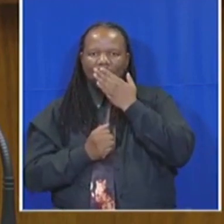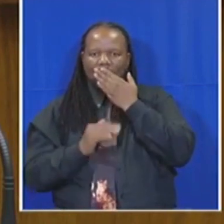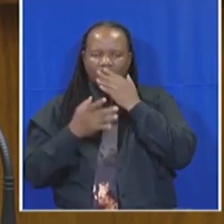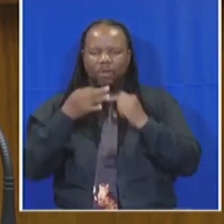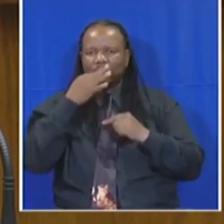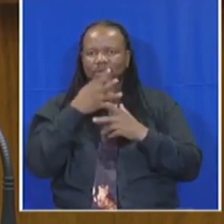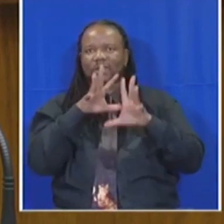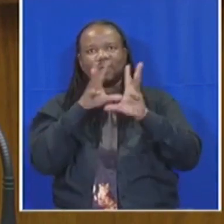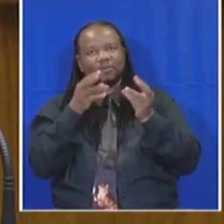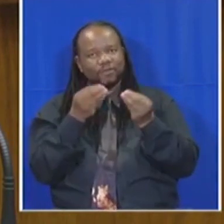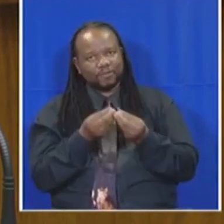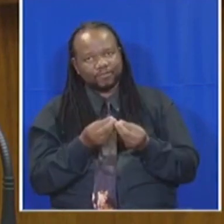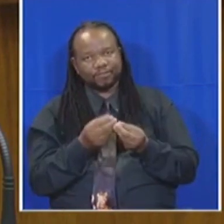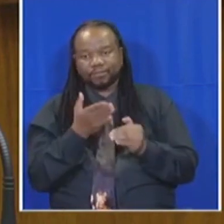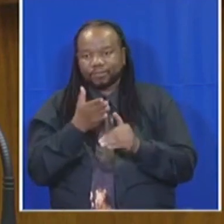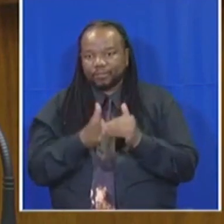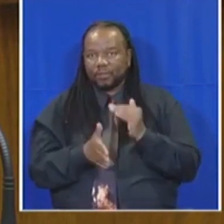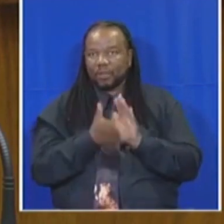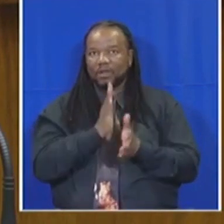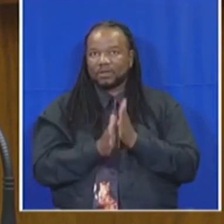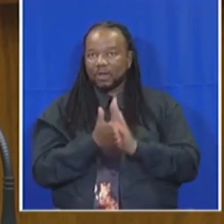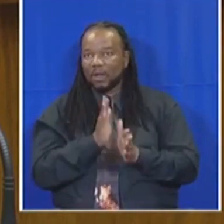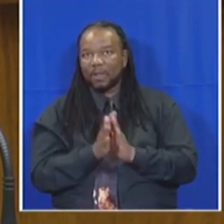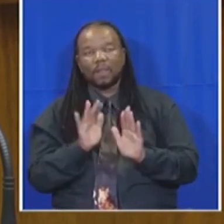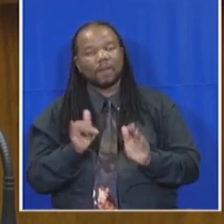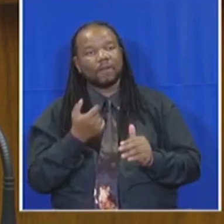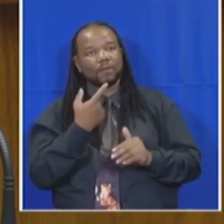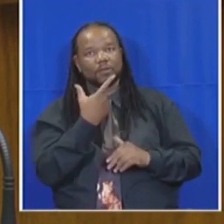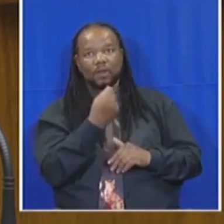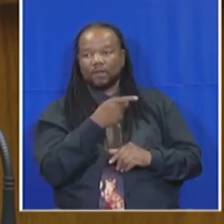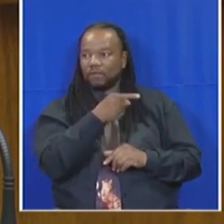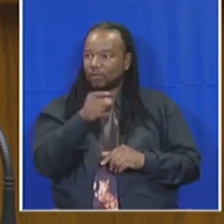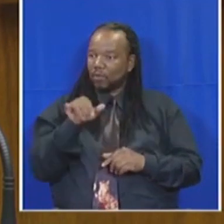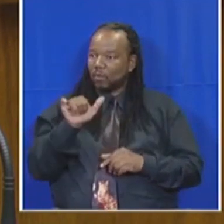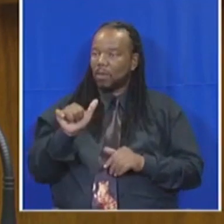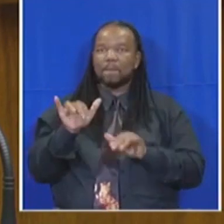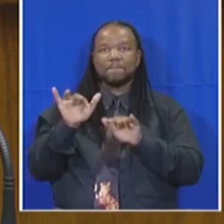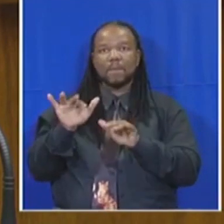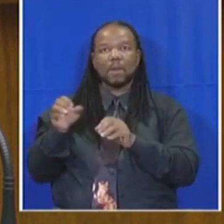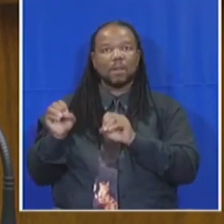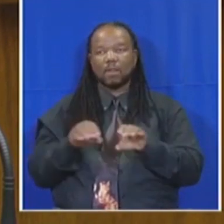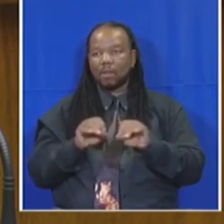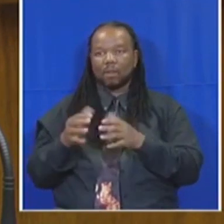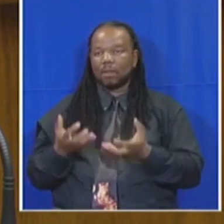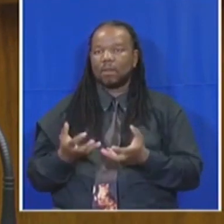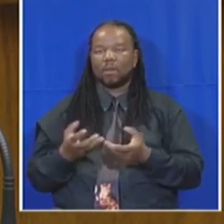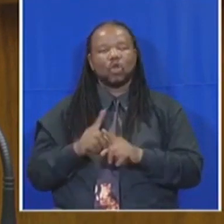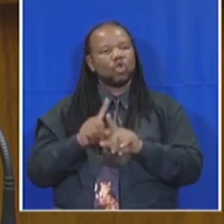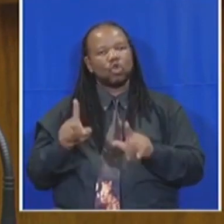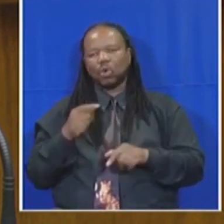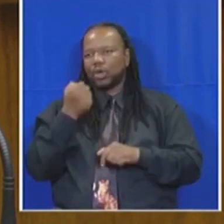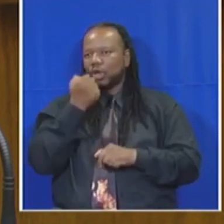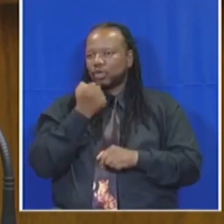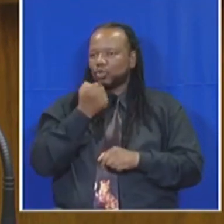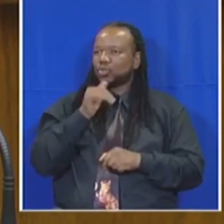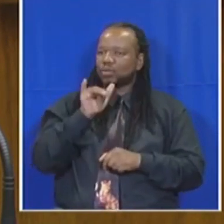done, there is no excuse for showing such disdain for the most vulnerable in our society. There is no excuse for ignoring